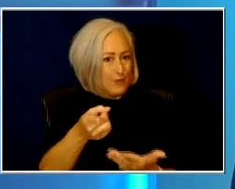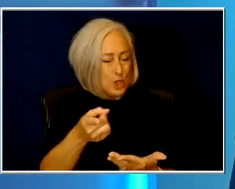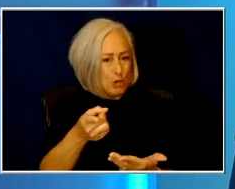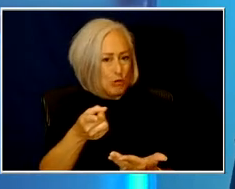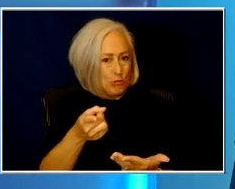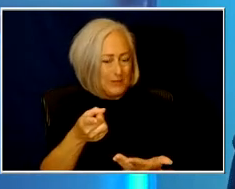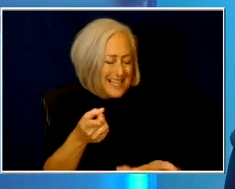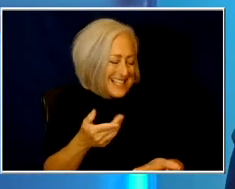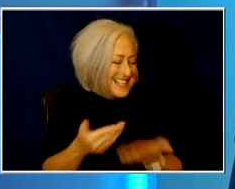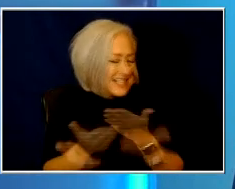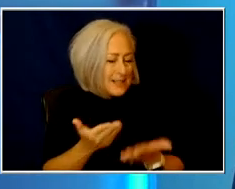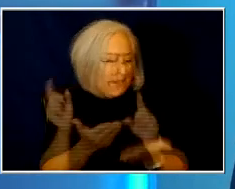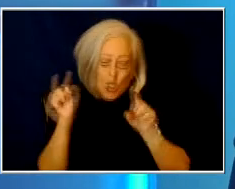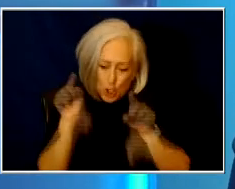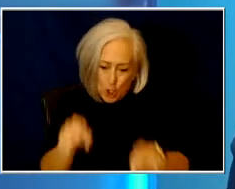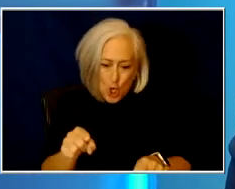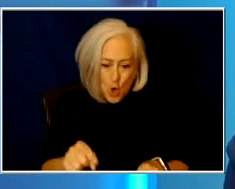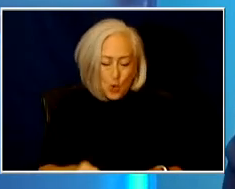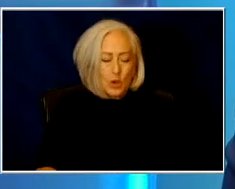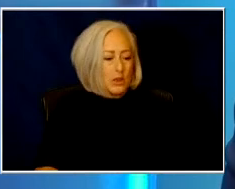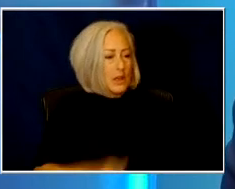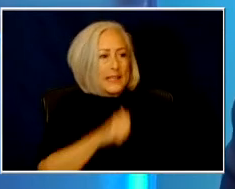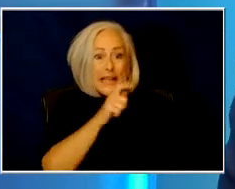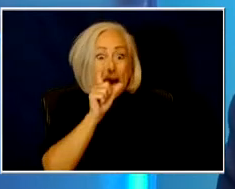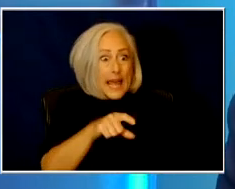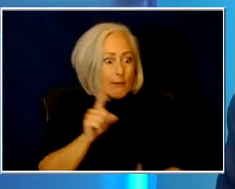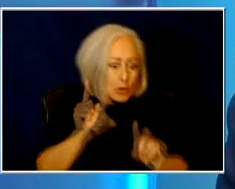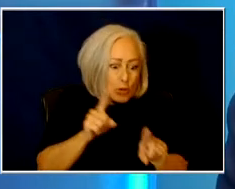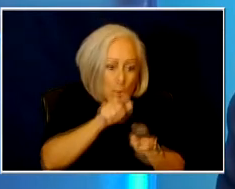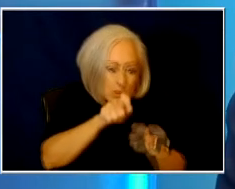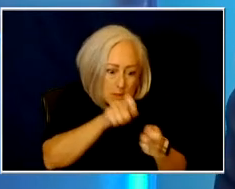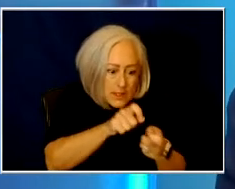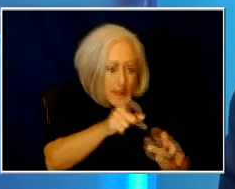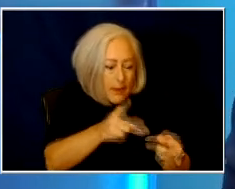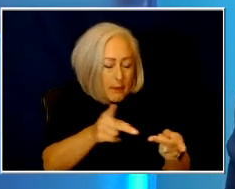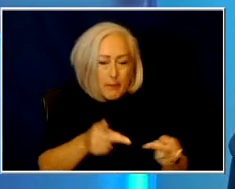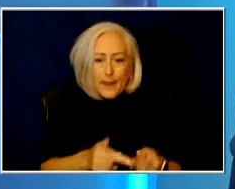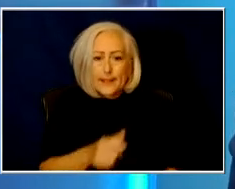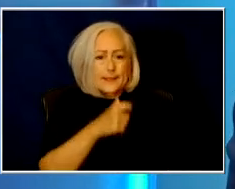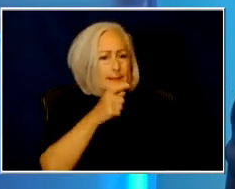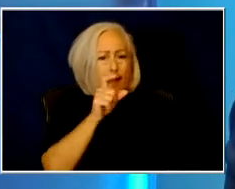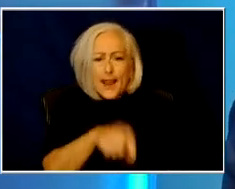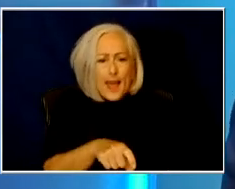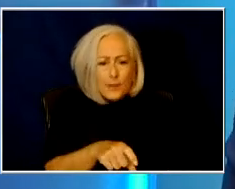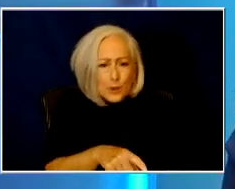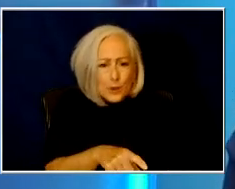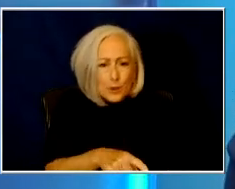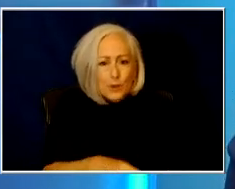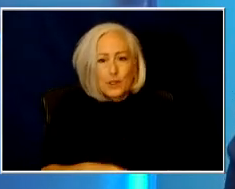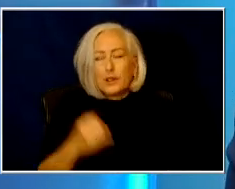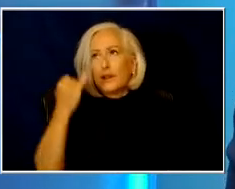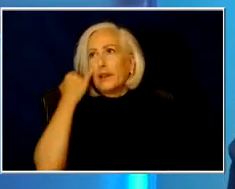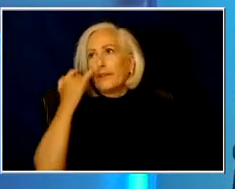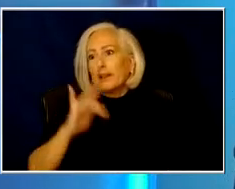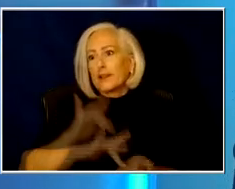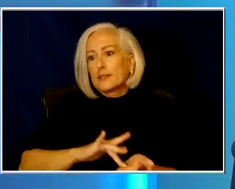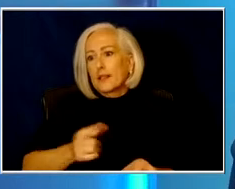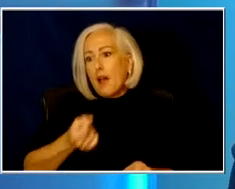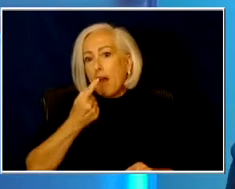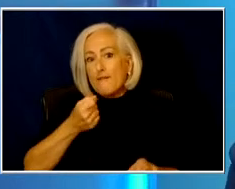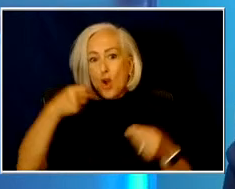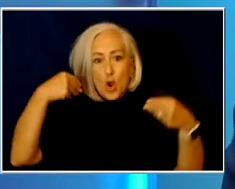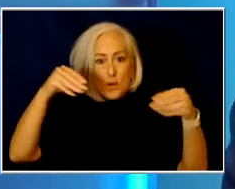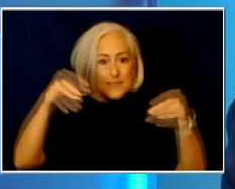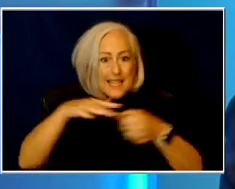hurdle of going somewhere specific to get your vaccine if you can go somewhere and it's a you know a pharmacy that's local it's